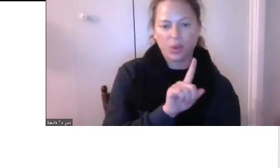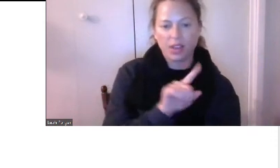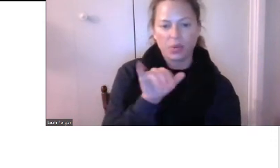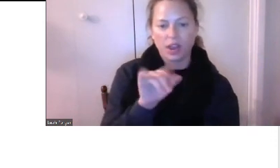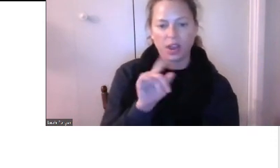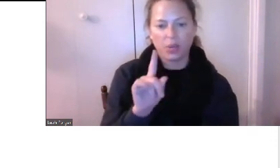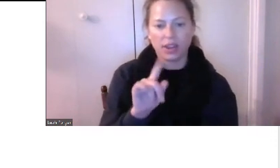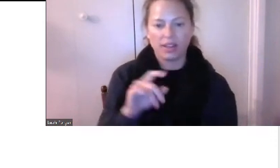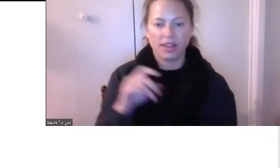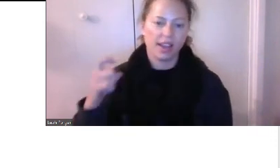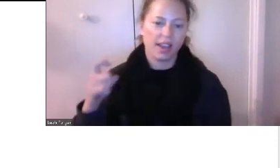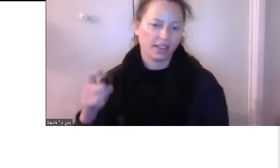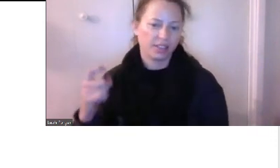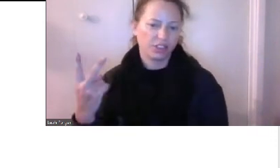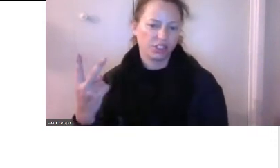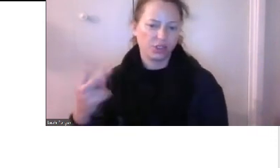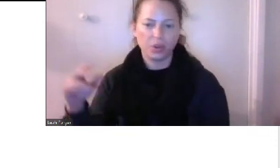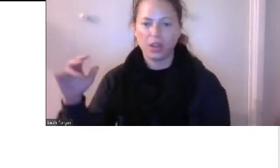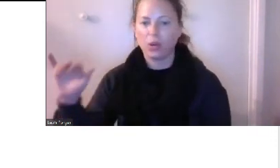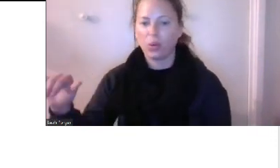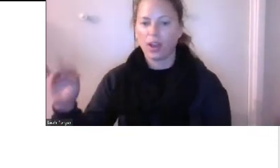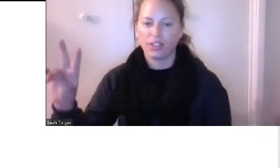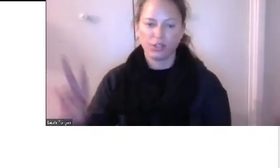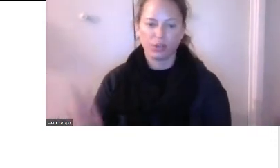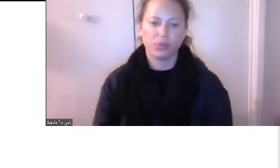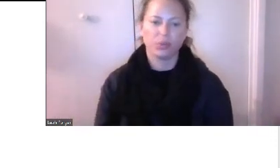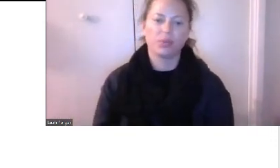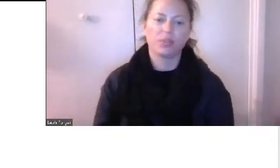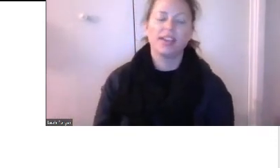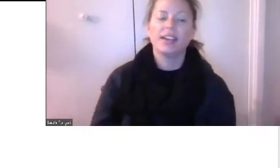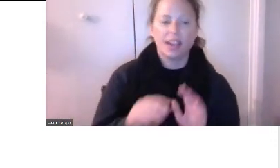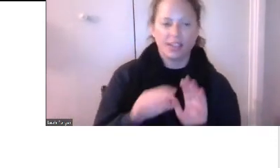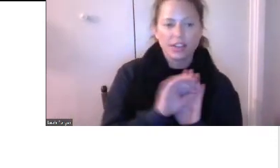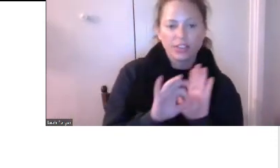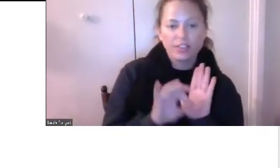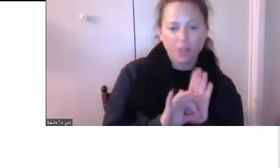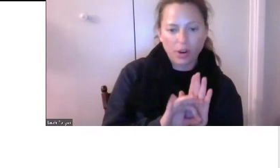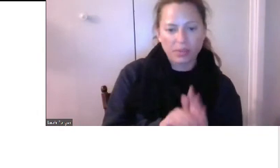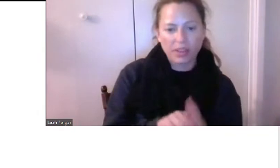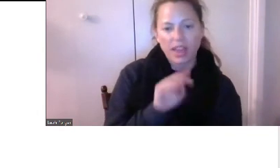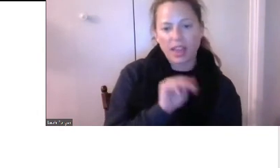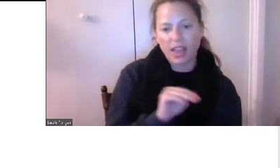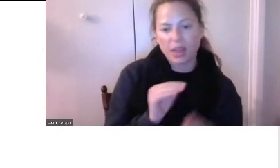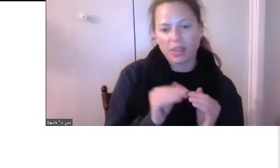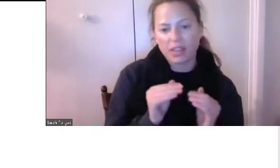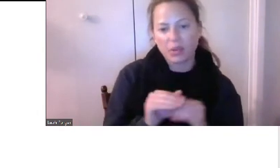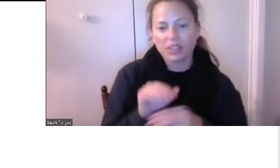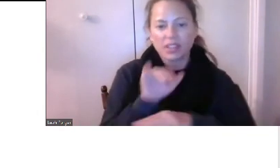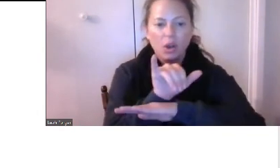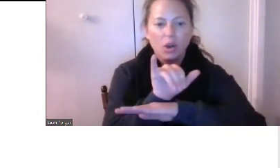M equals y2 minus y1 over x2 minus x1.